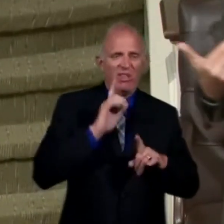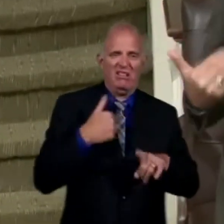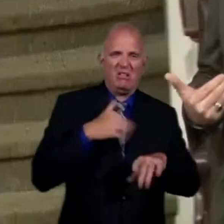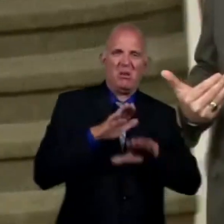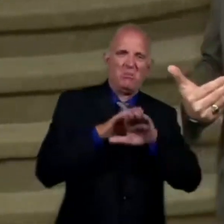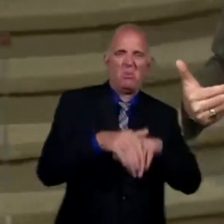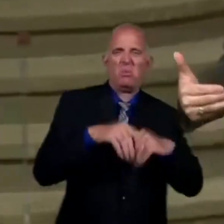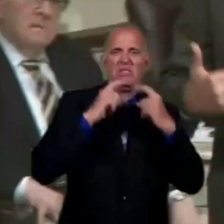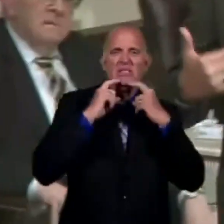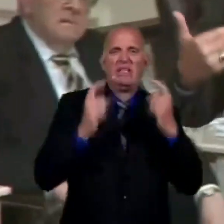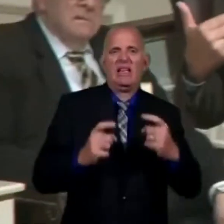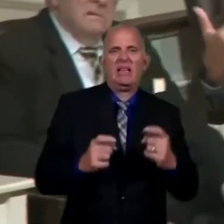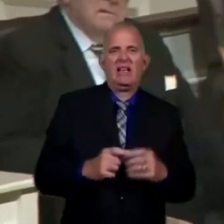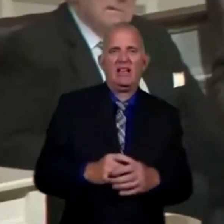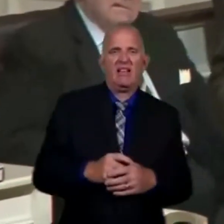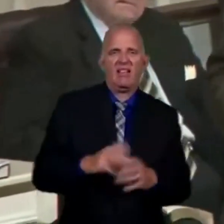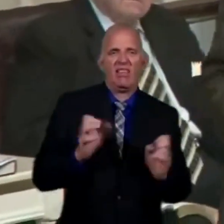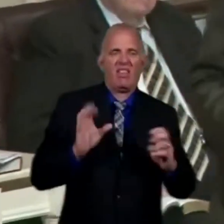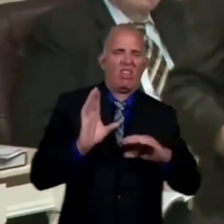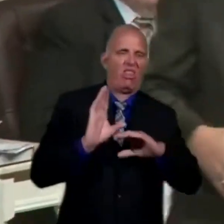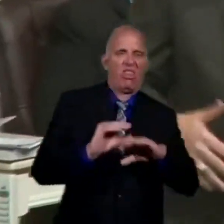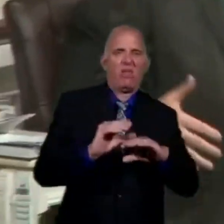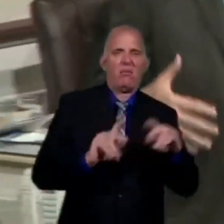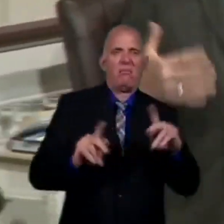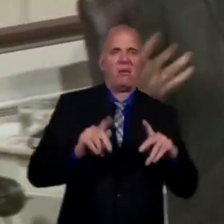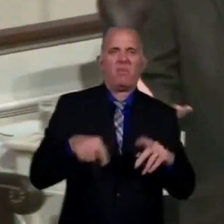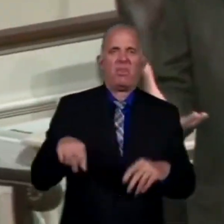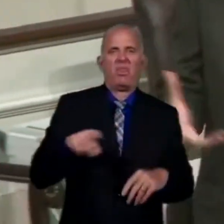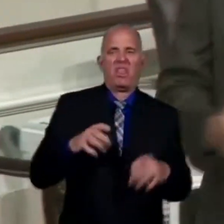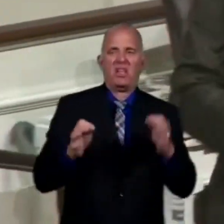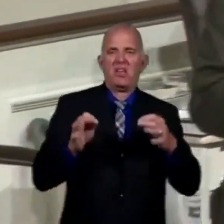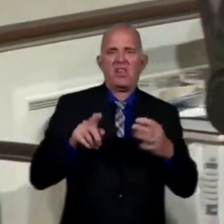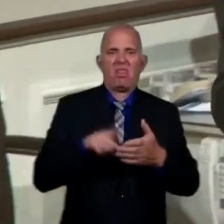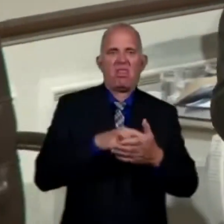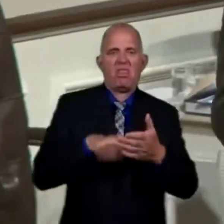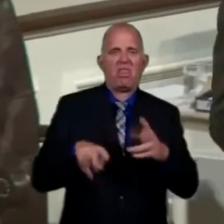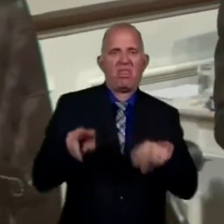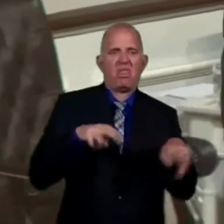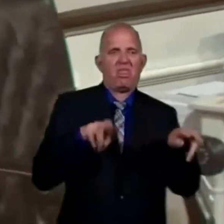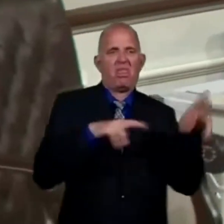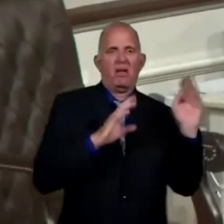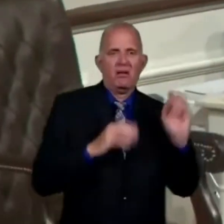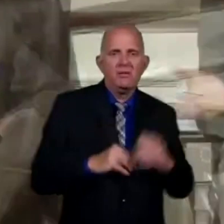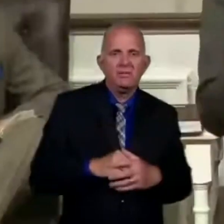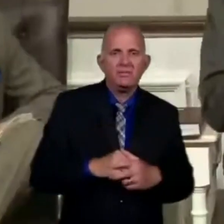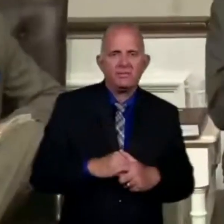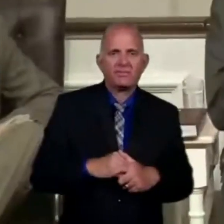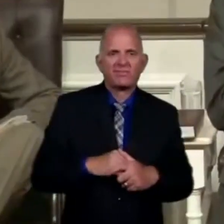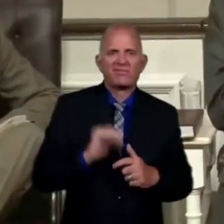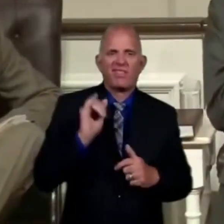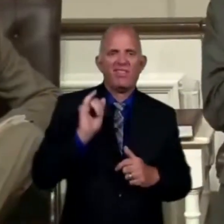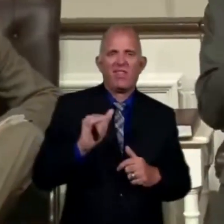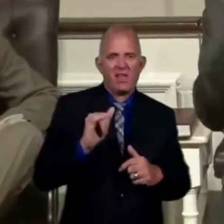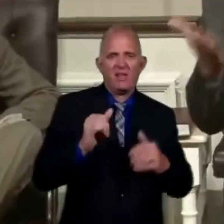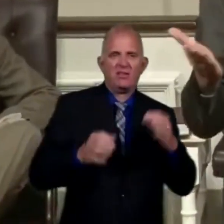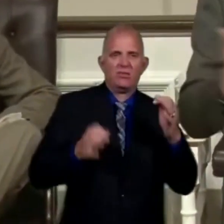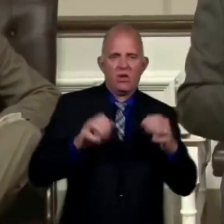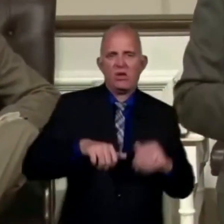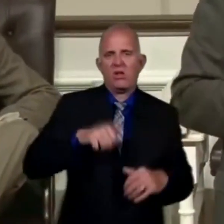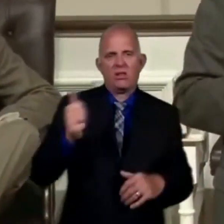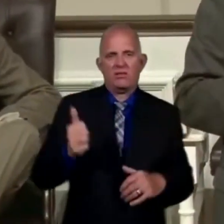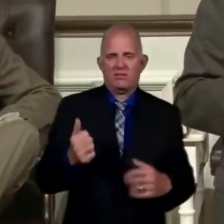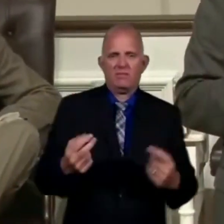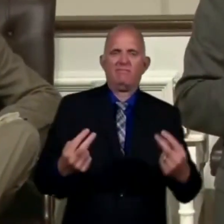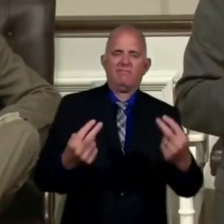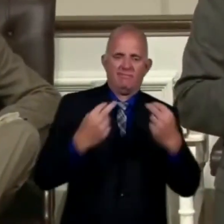sins of prejudice, sins of judgmental spirits, all kinds of things that go on there. He said, you know, you want to judge somebody else, you need to judge